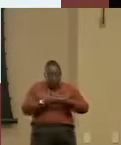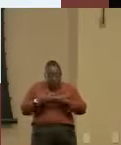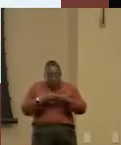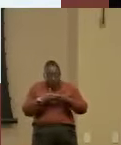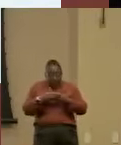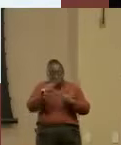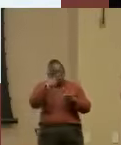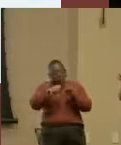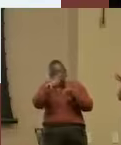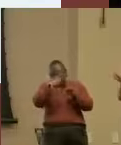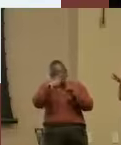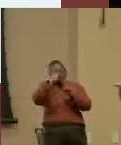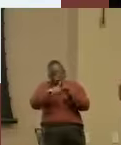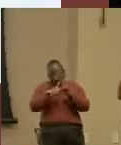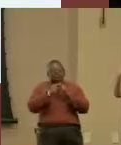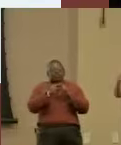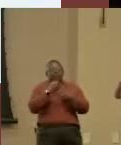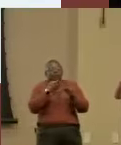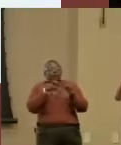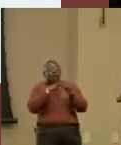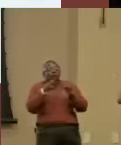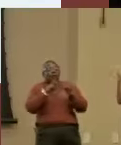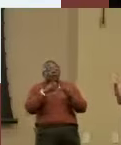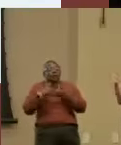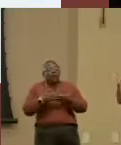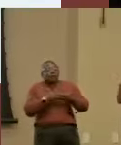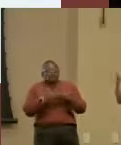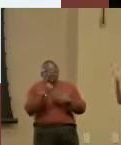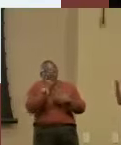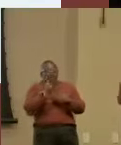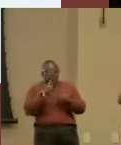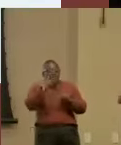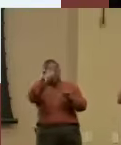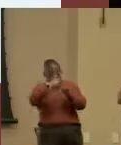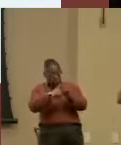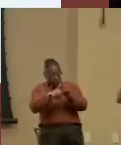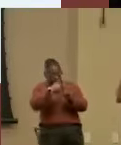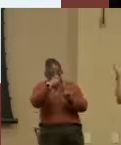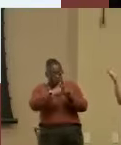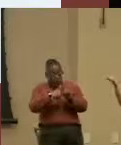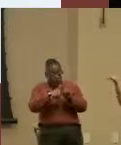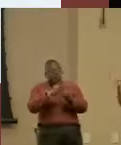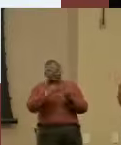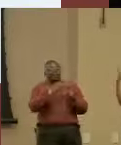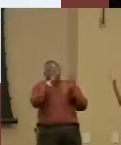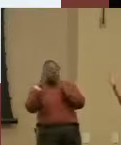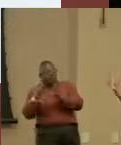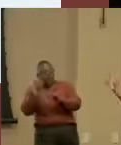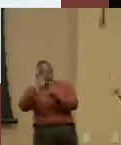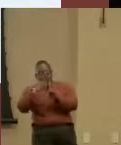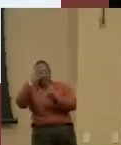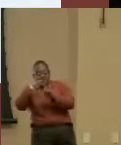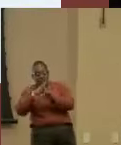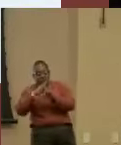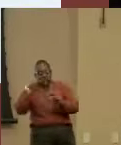trimester for birth to avoid birth defects. After the 1st trimester, baby just grows. That's all he or she does. From 2nd trimester to 3rd trimester, it's mostly just